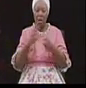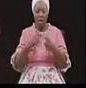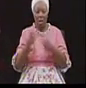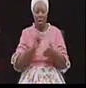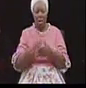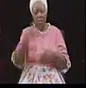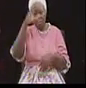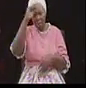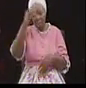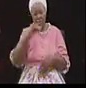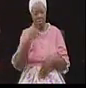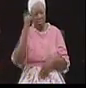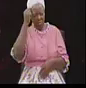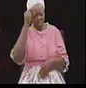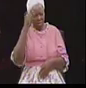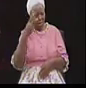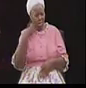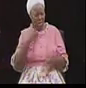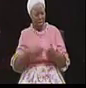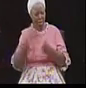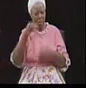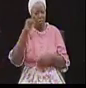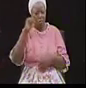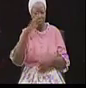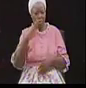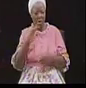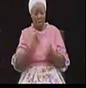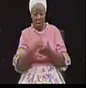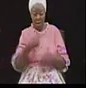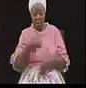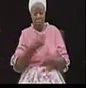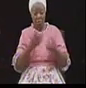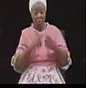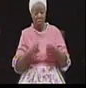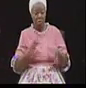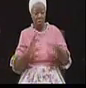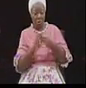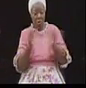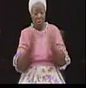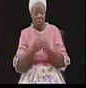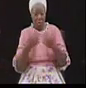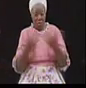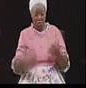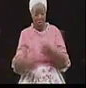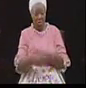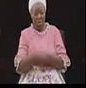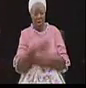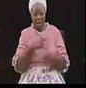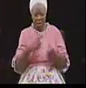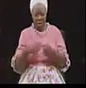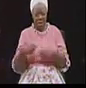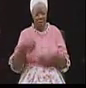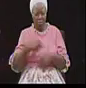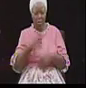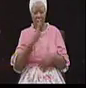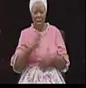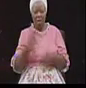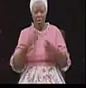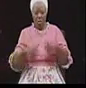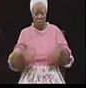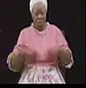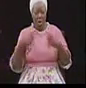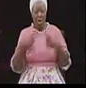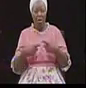thought, look at this woman that I'm going to be joined with, and I'm to